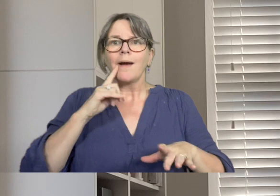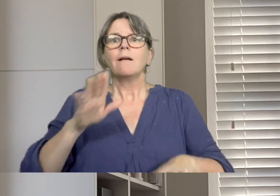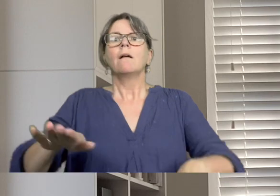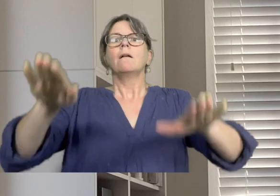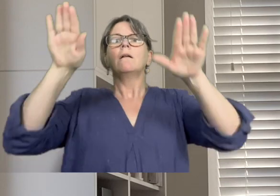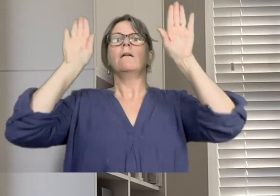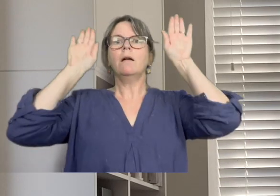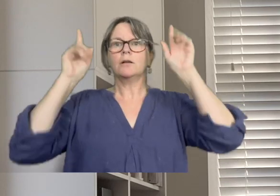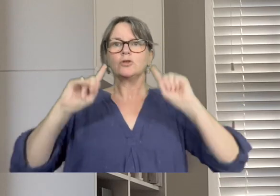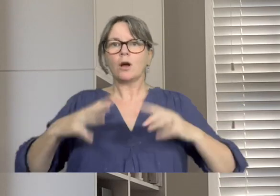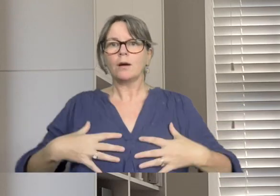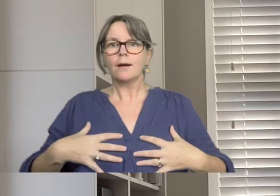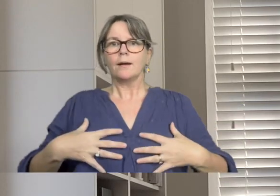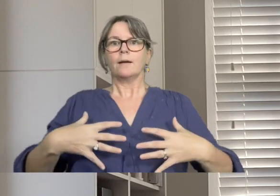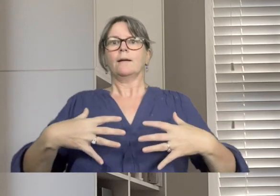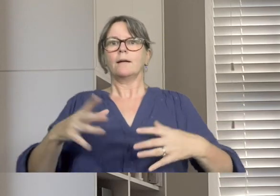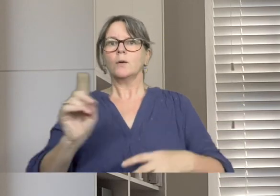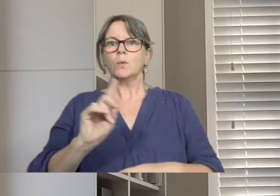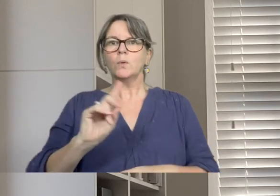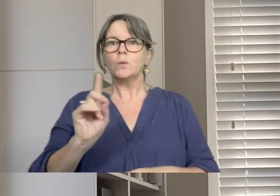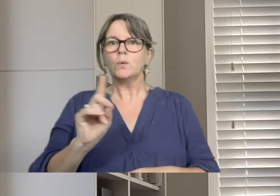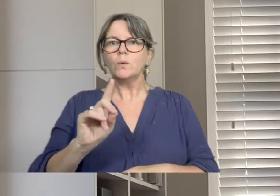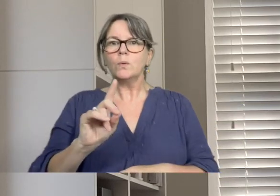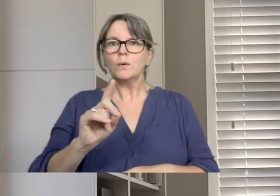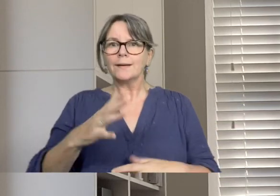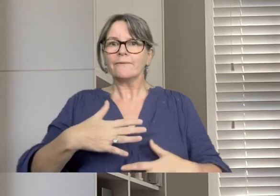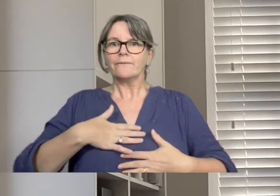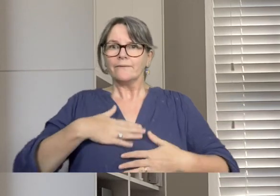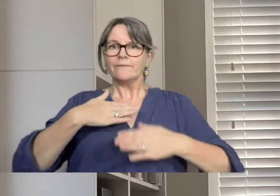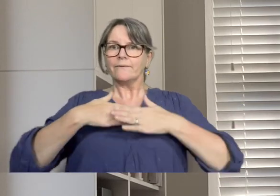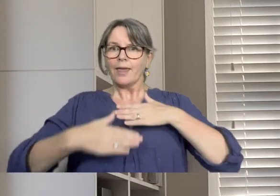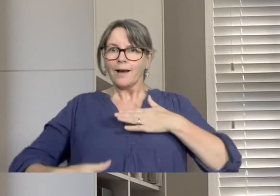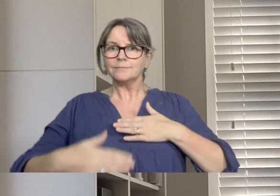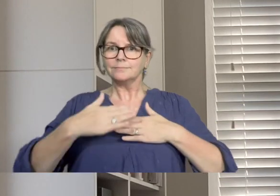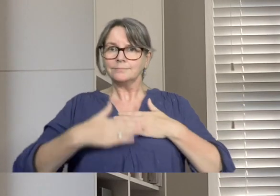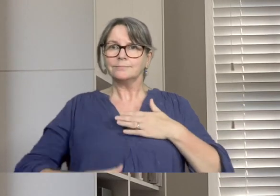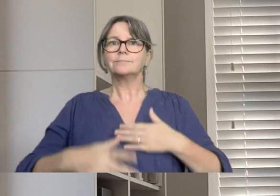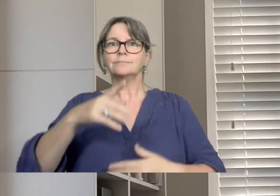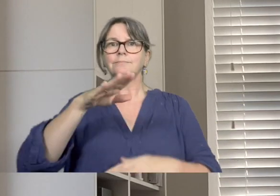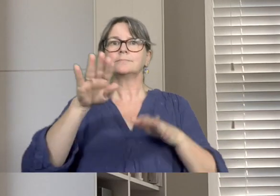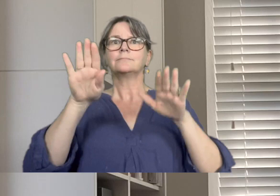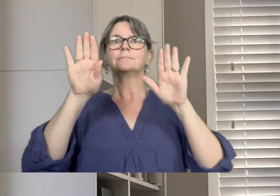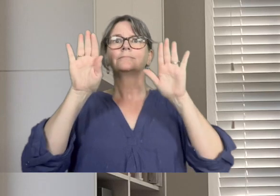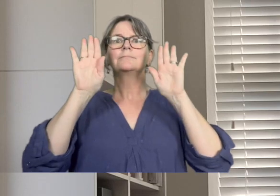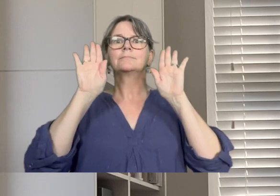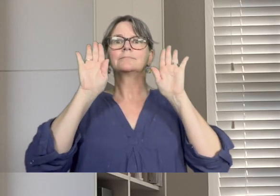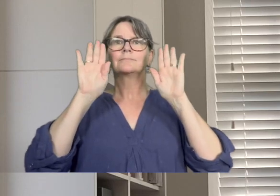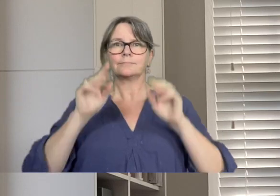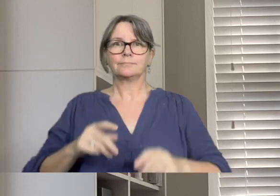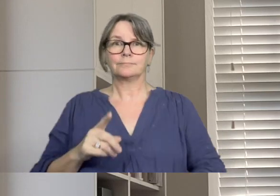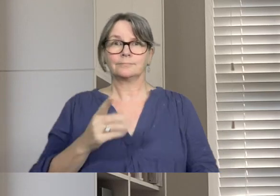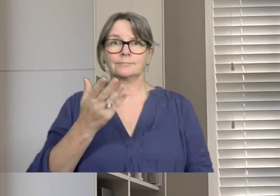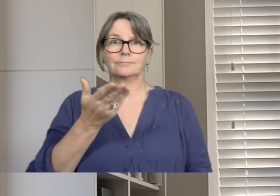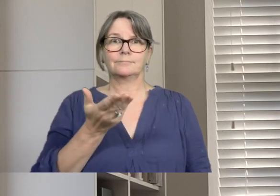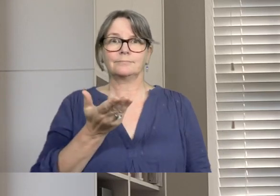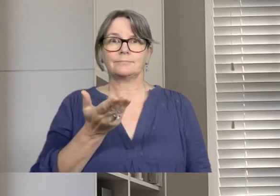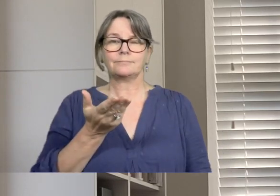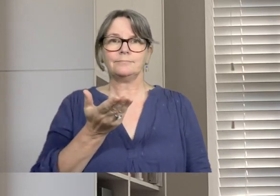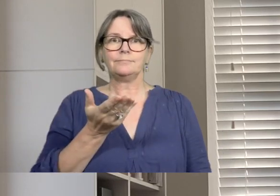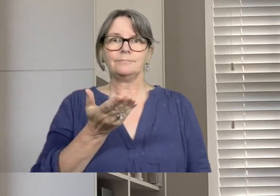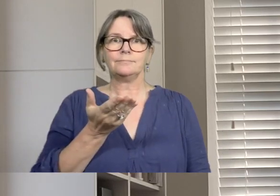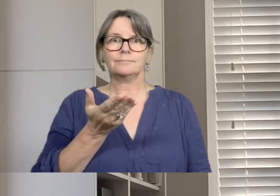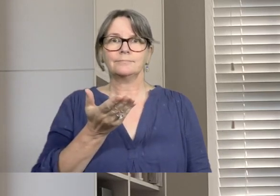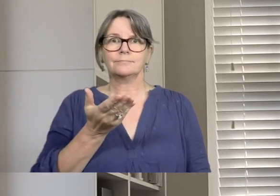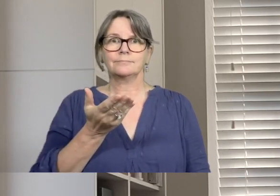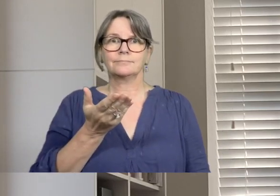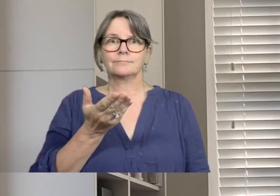the ribs. We want to keep that spine connected to the mat as we reach behind us. And as we breathe out,